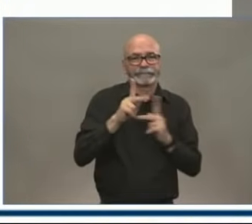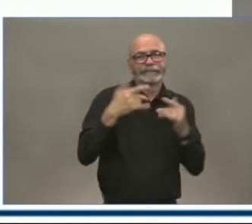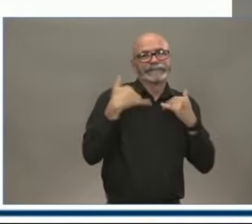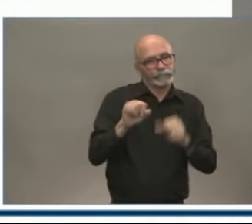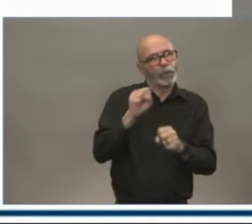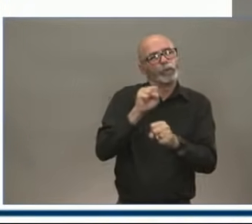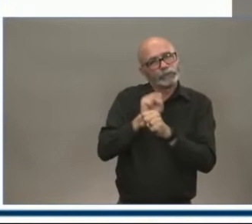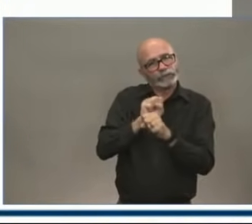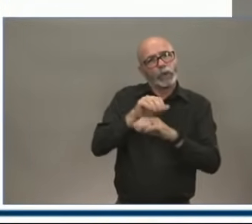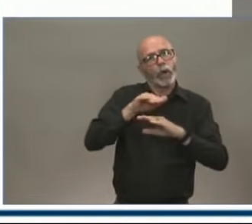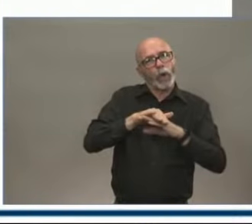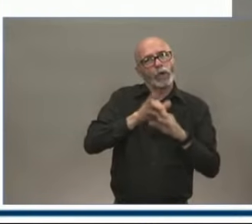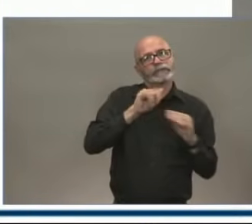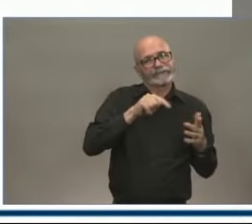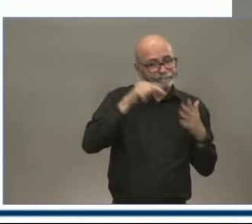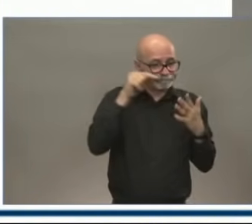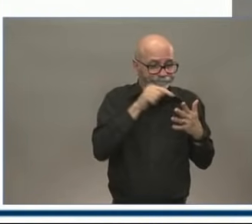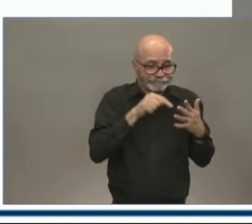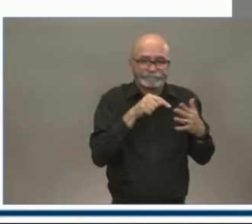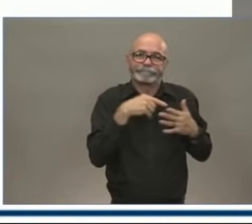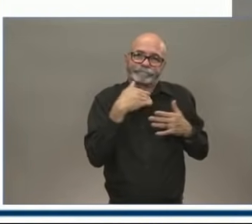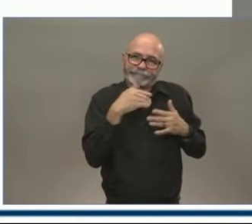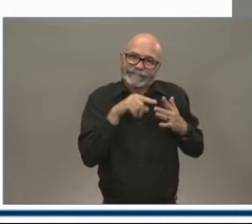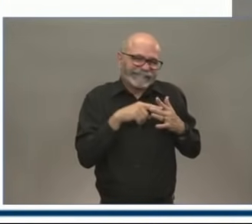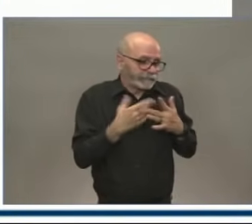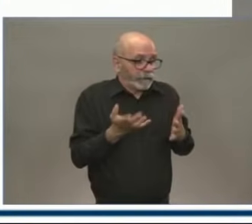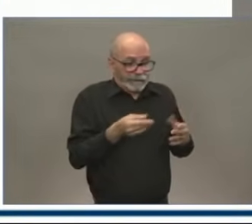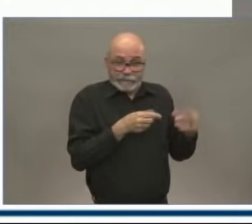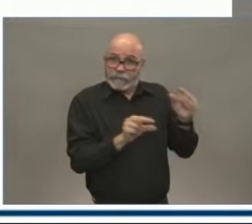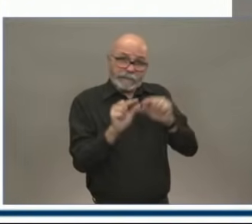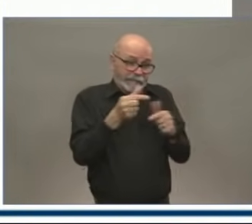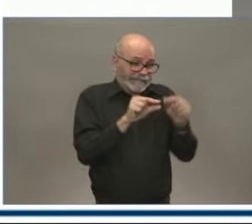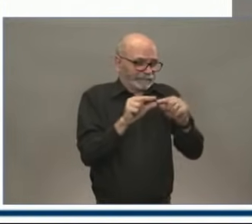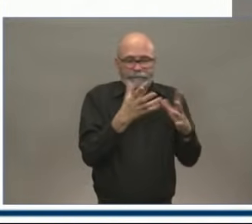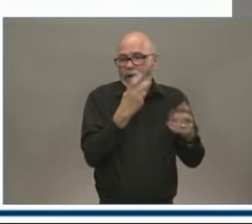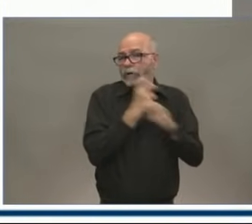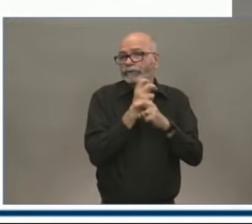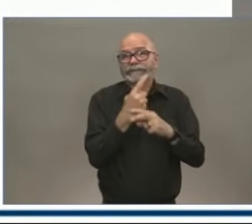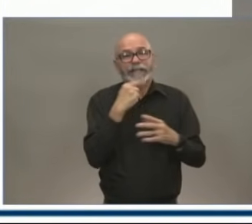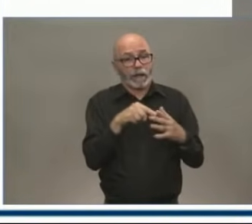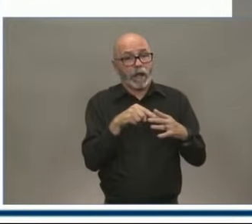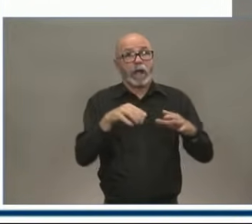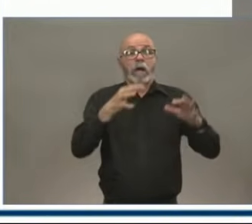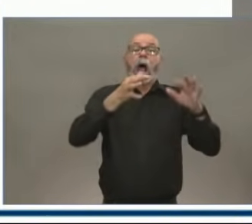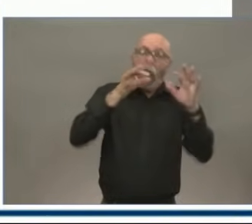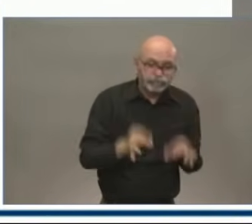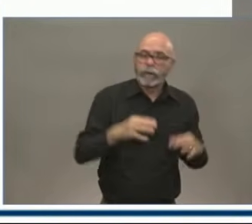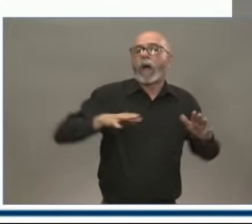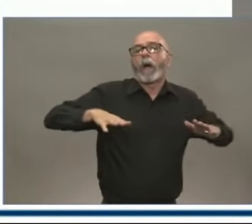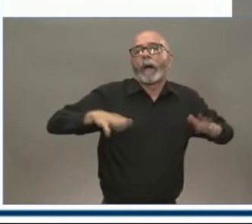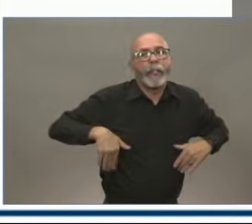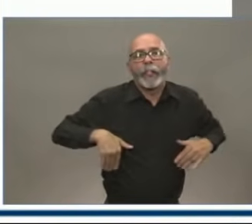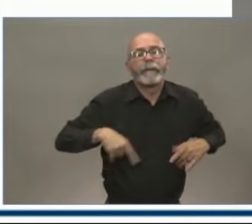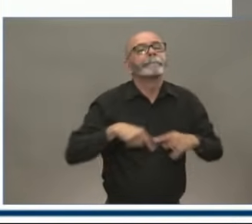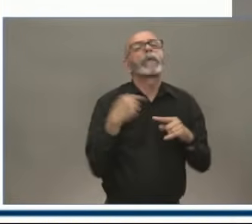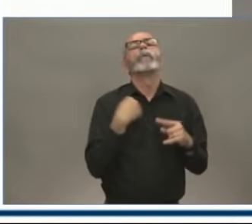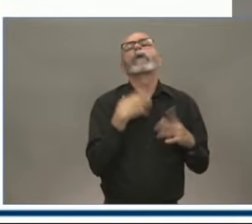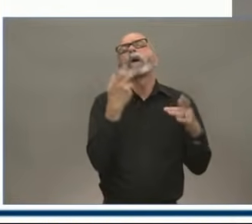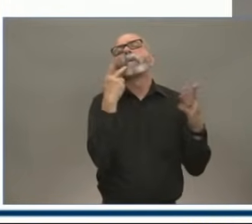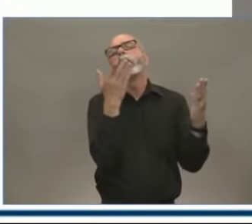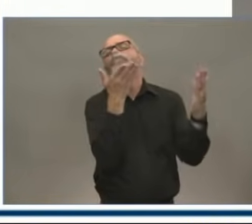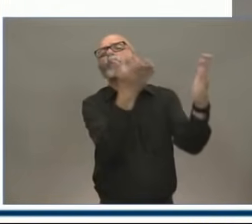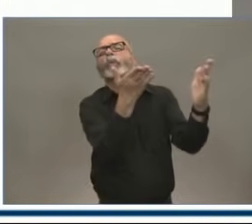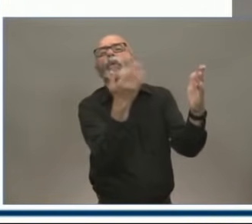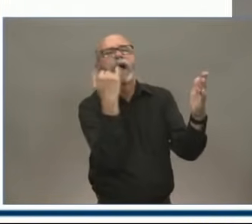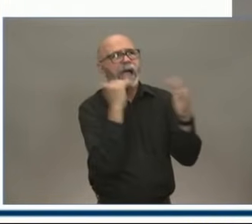me, still very preliminary. We're waiting to receive the full proposal on this research, even locally, to see where we